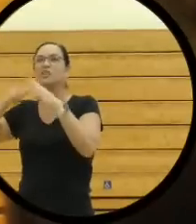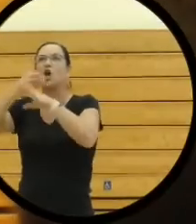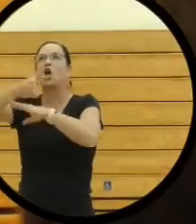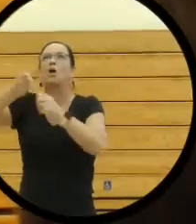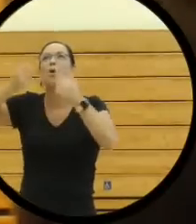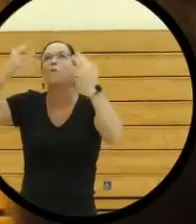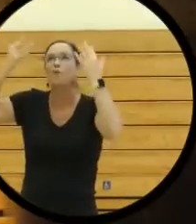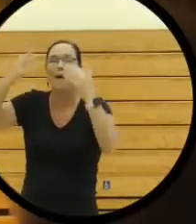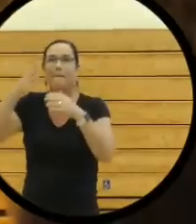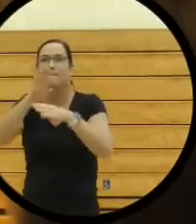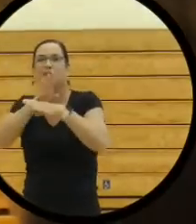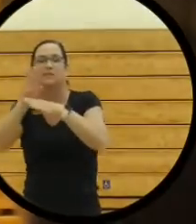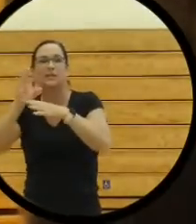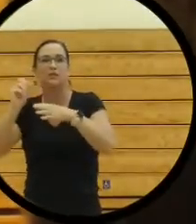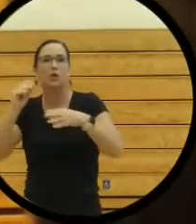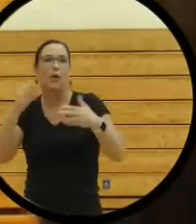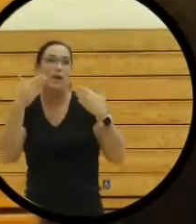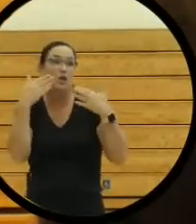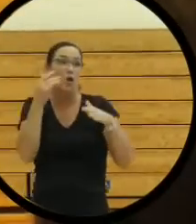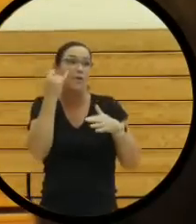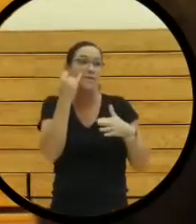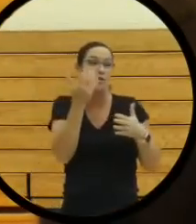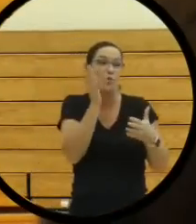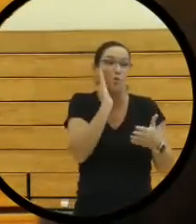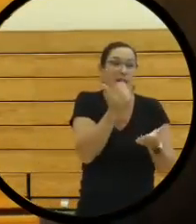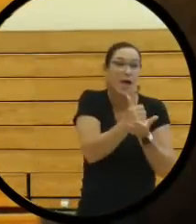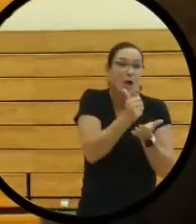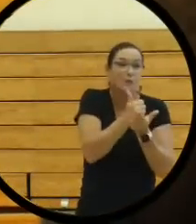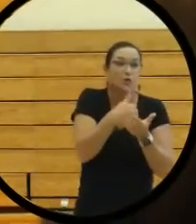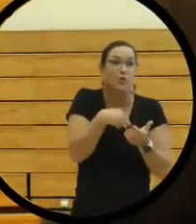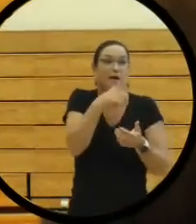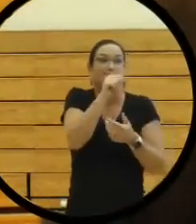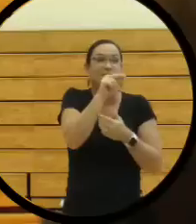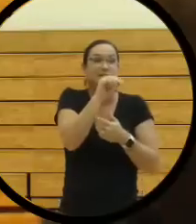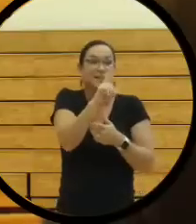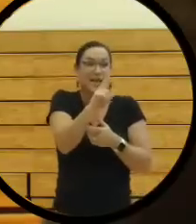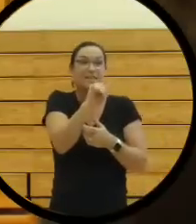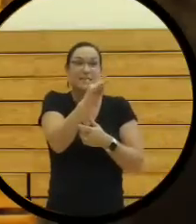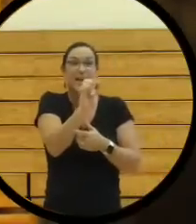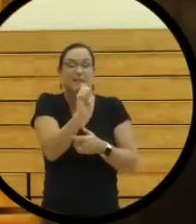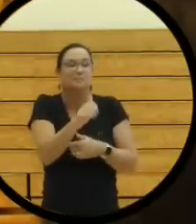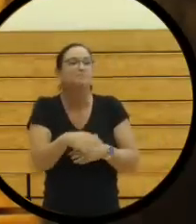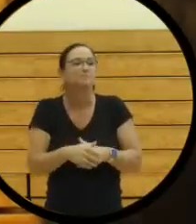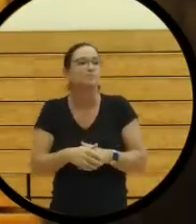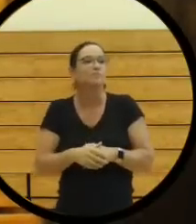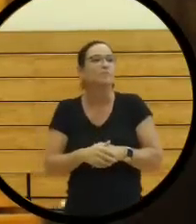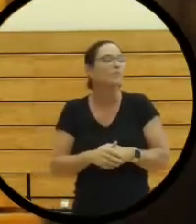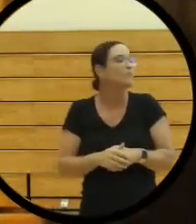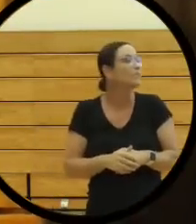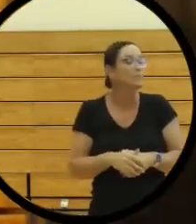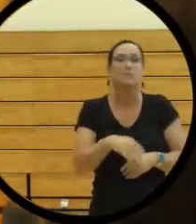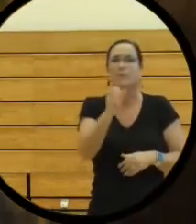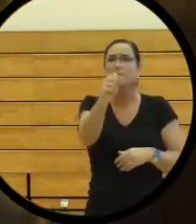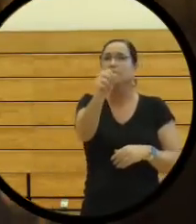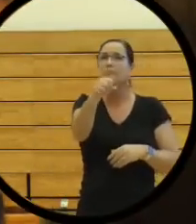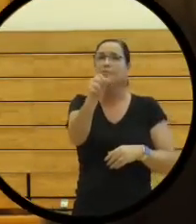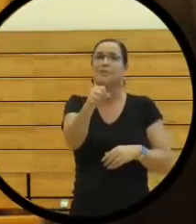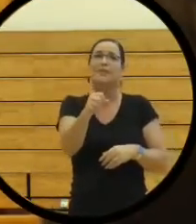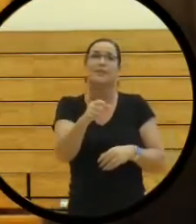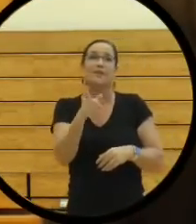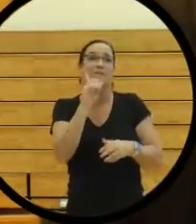I think, is it a fallacy or not that having a landline is a good thing? Yeah, absolutely.